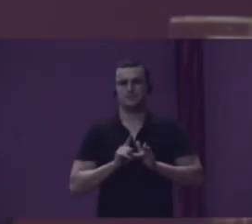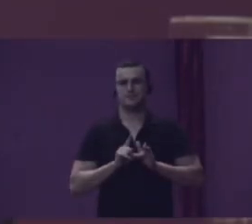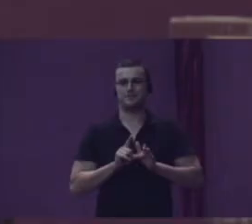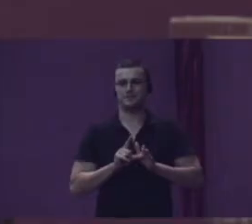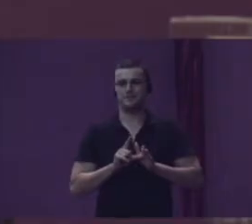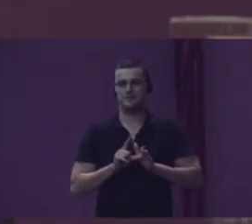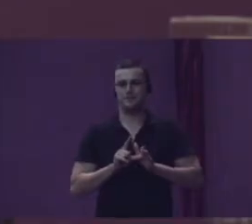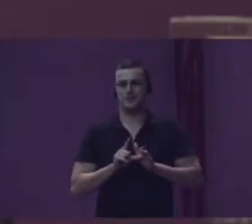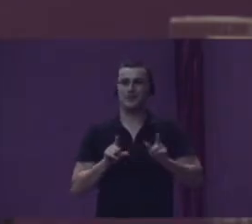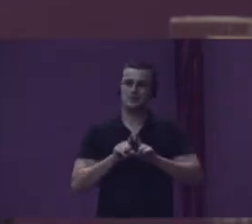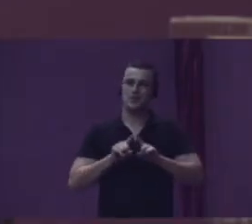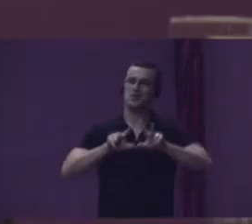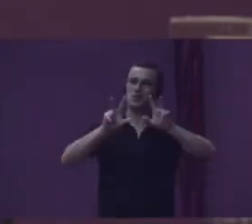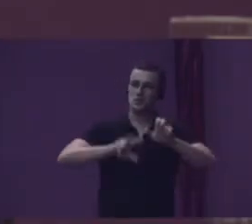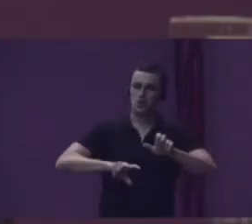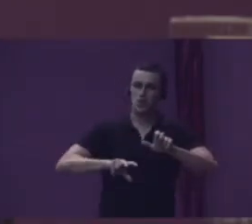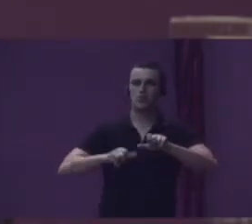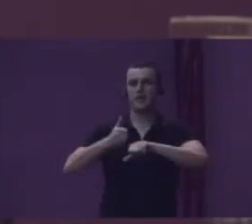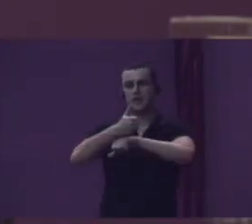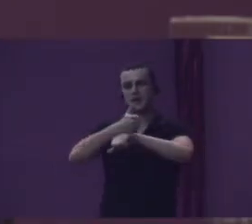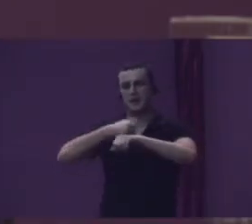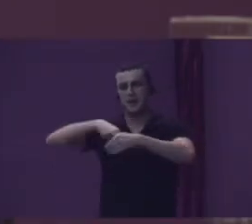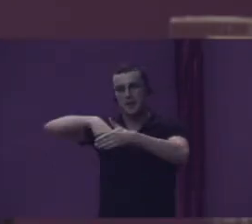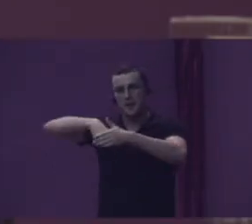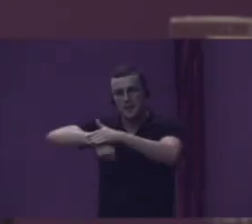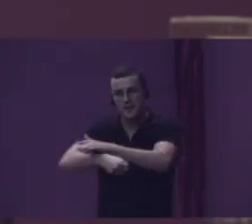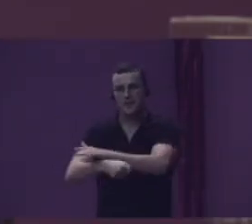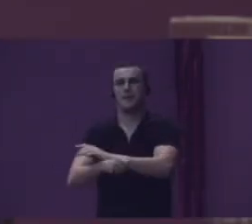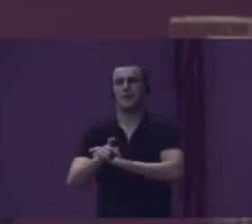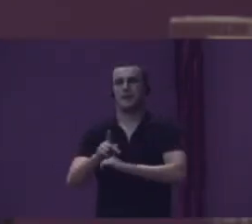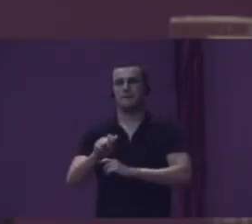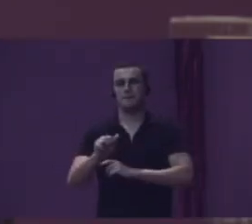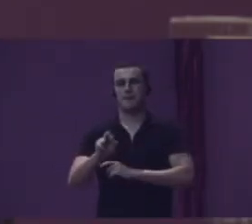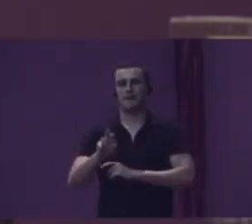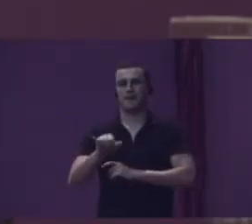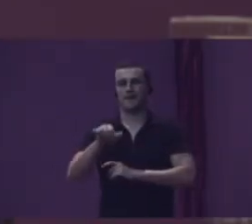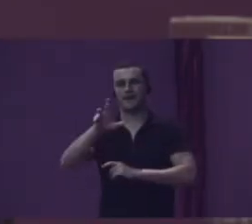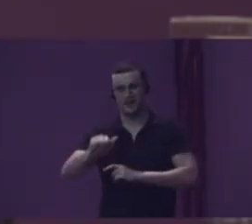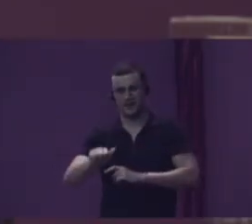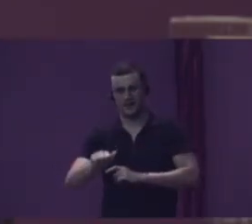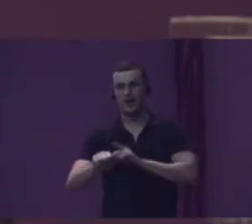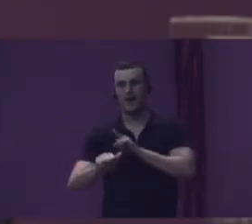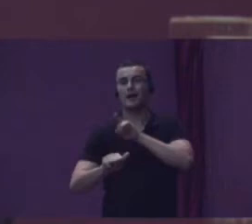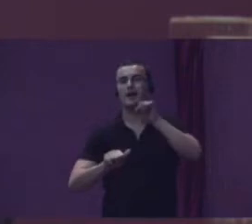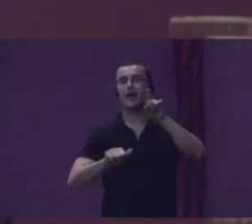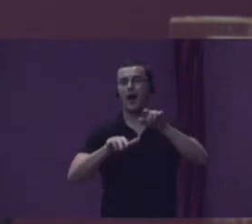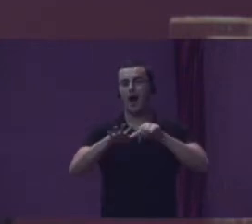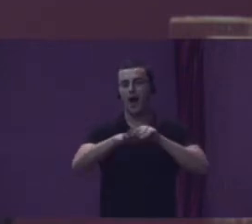of California, San Francisco's Center for Global Health. So I work